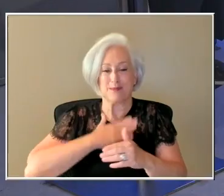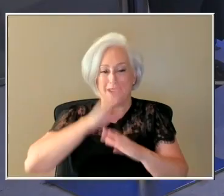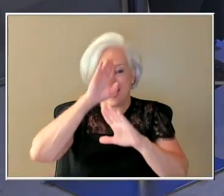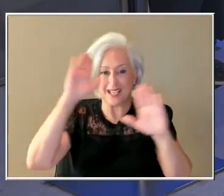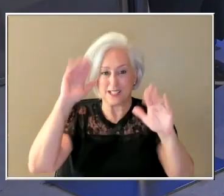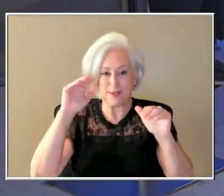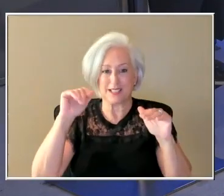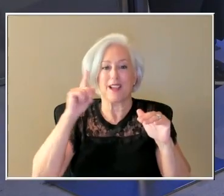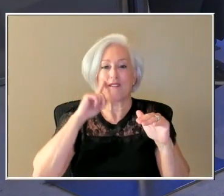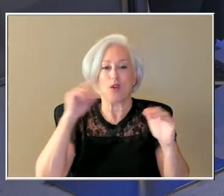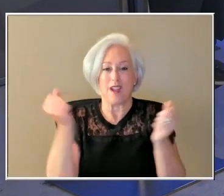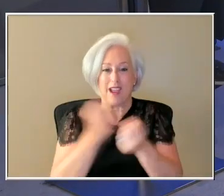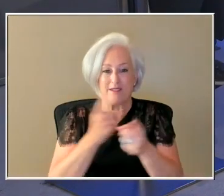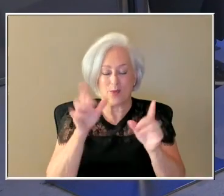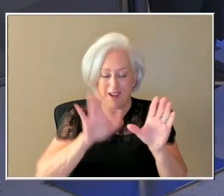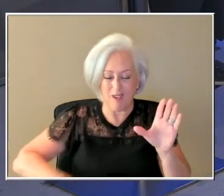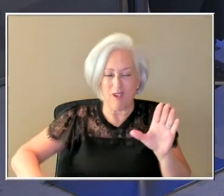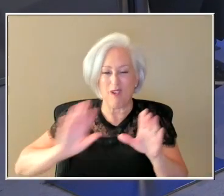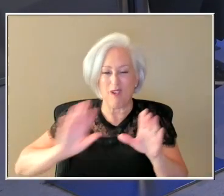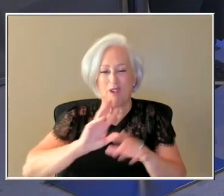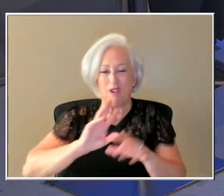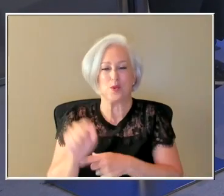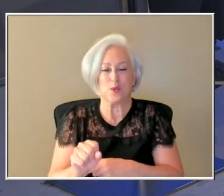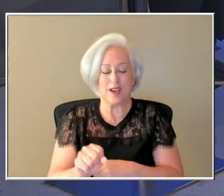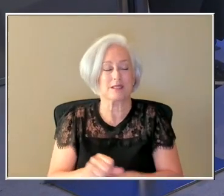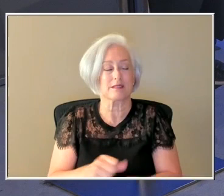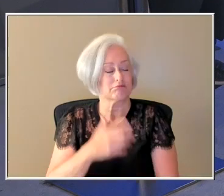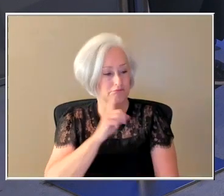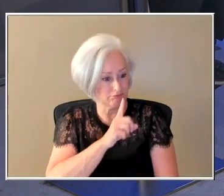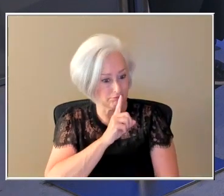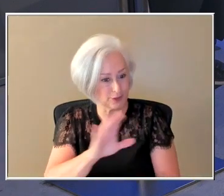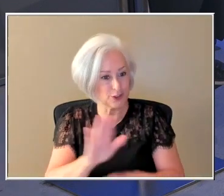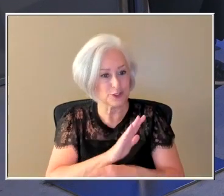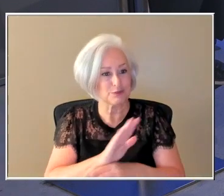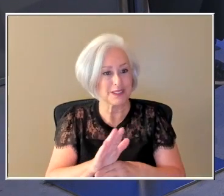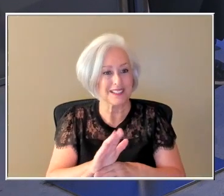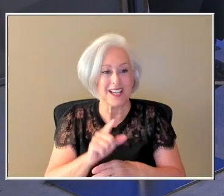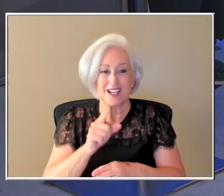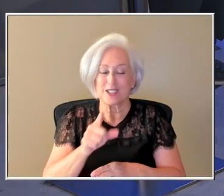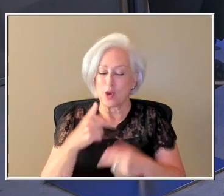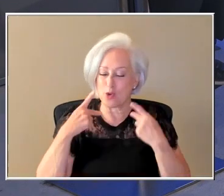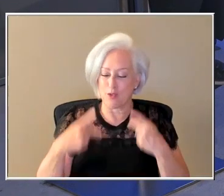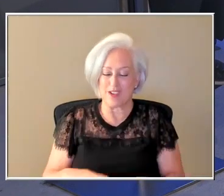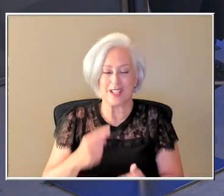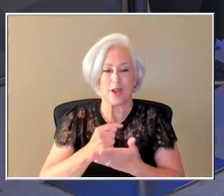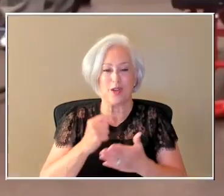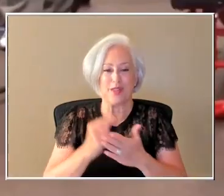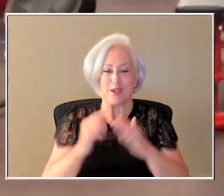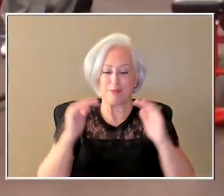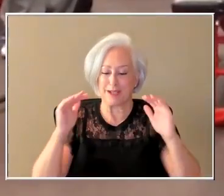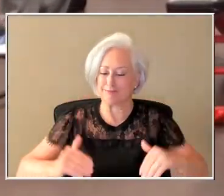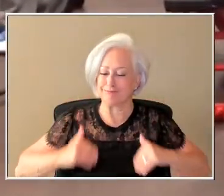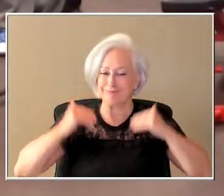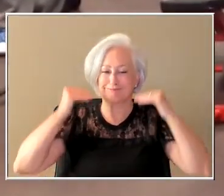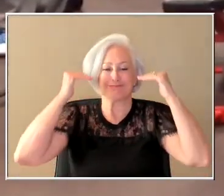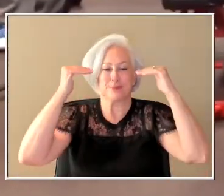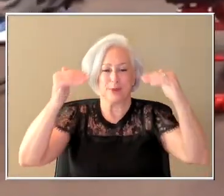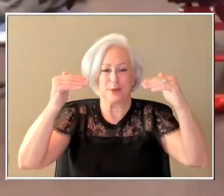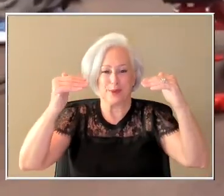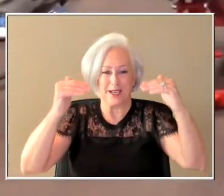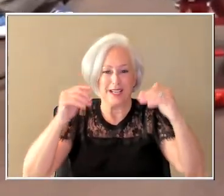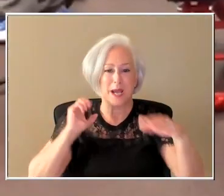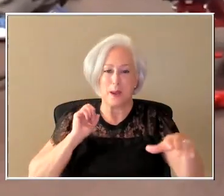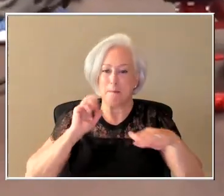I bet. Yeah, you took physical therapy kind of to the next level, Zac. Just in a matter of months, Zac was back in the weight